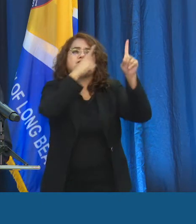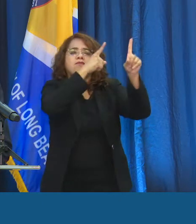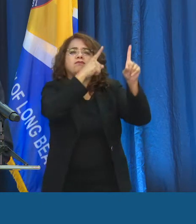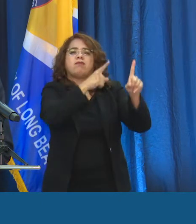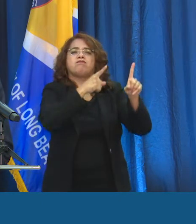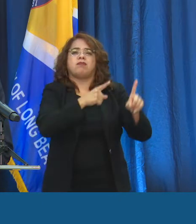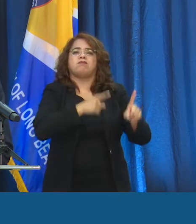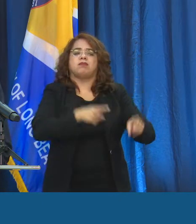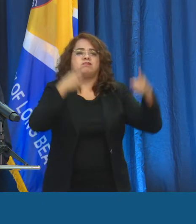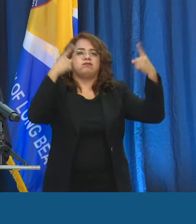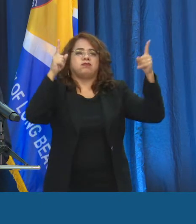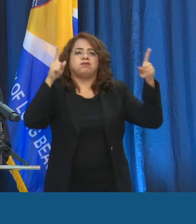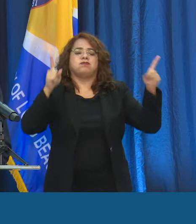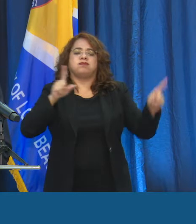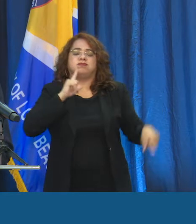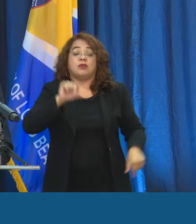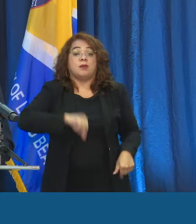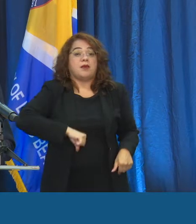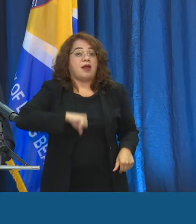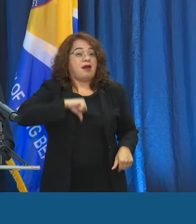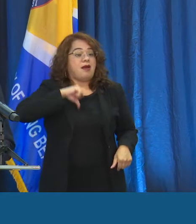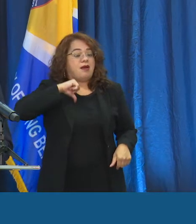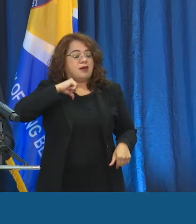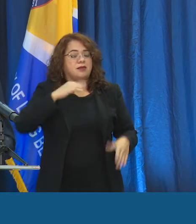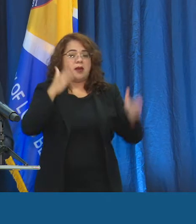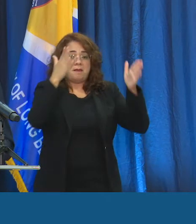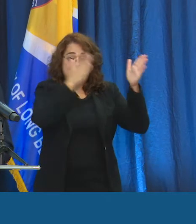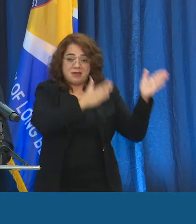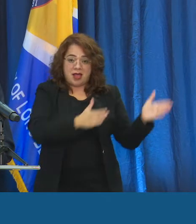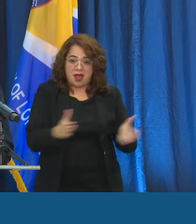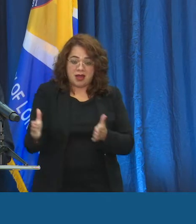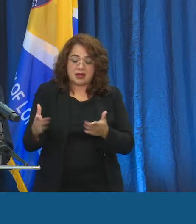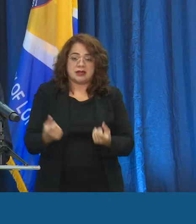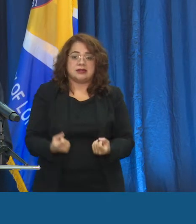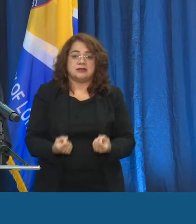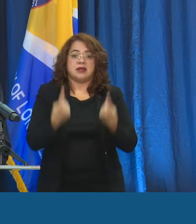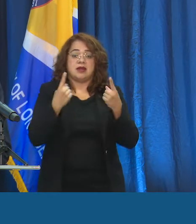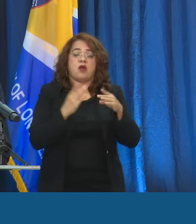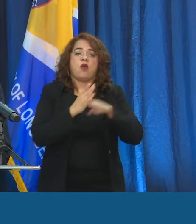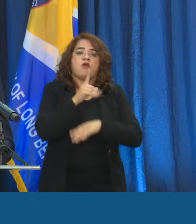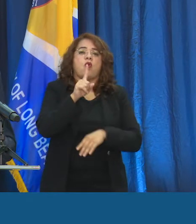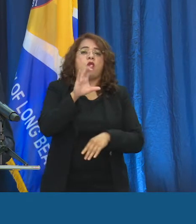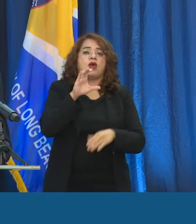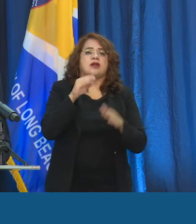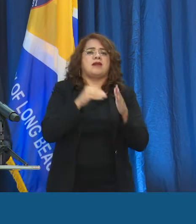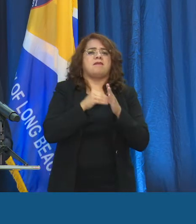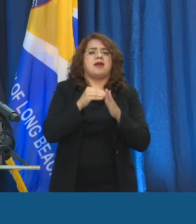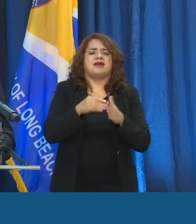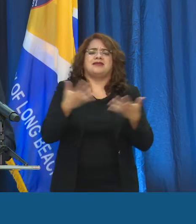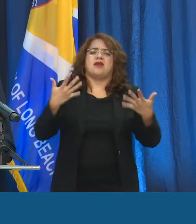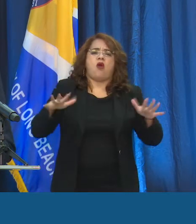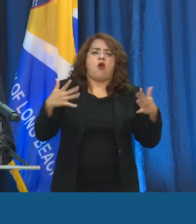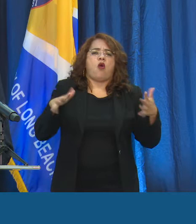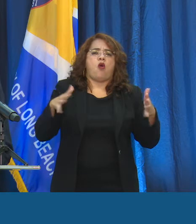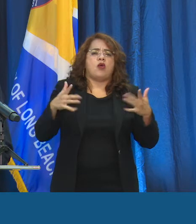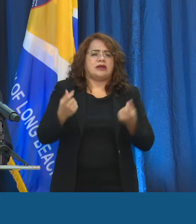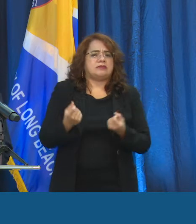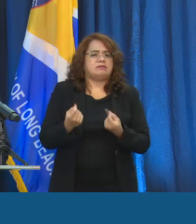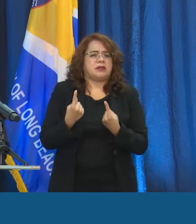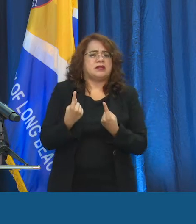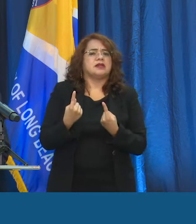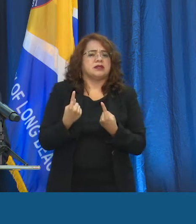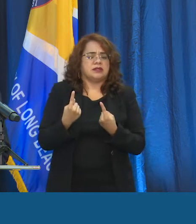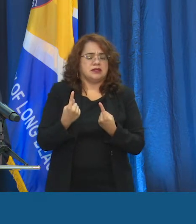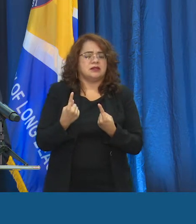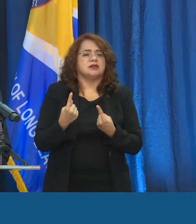of. First and foremost, spending over $100 million that we've spent and are planning to